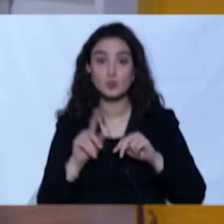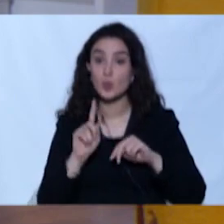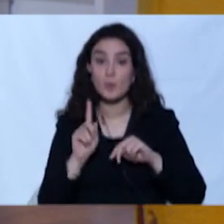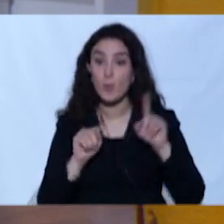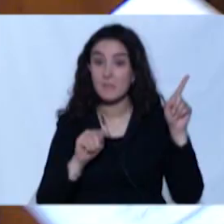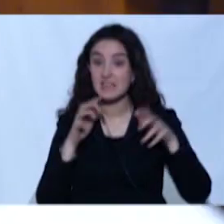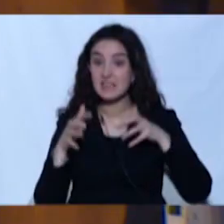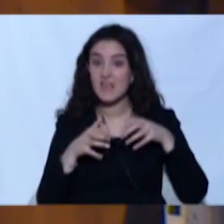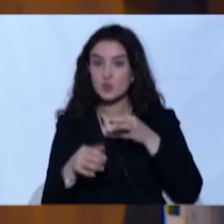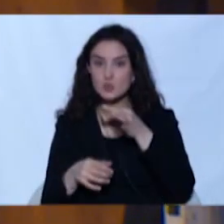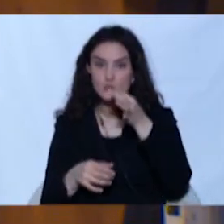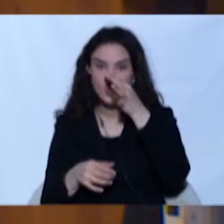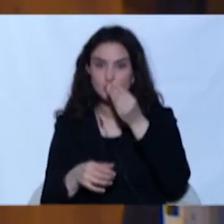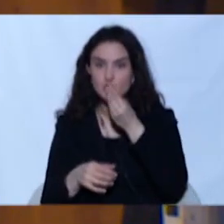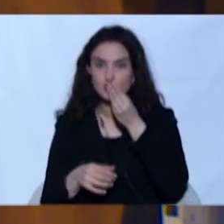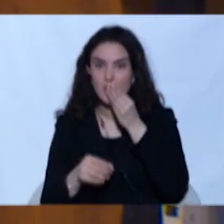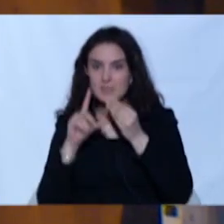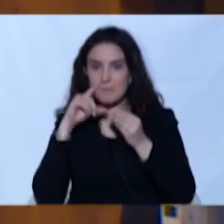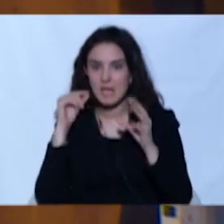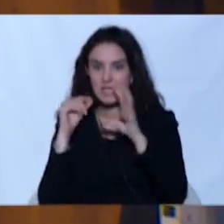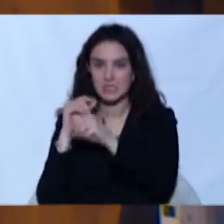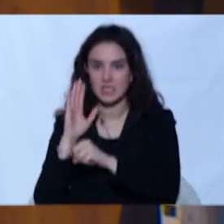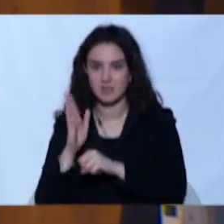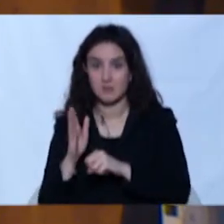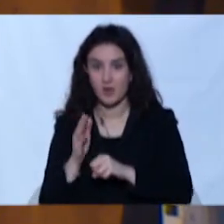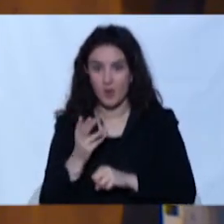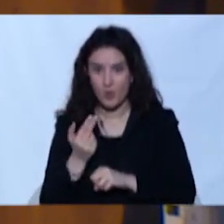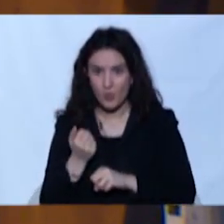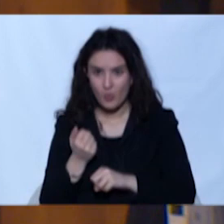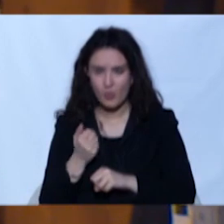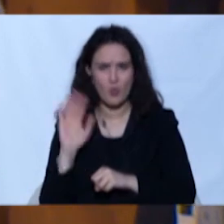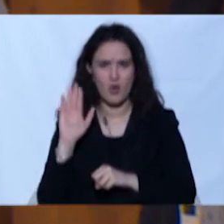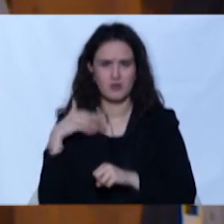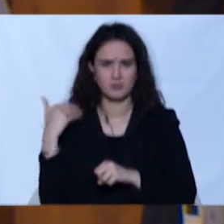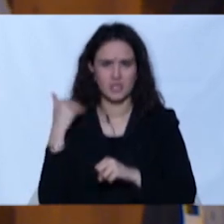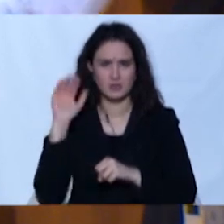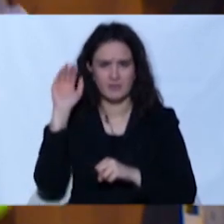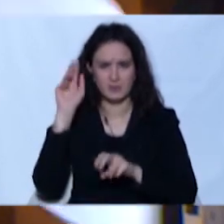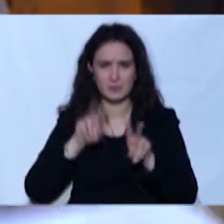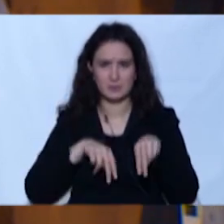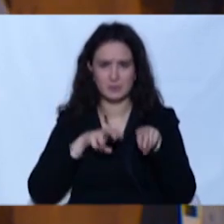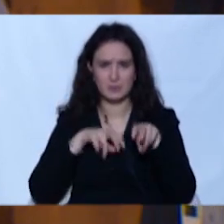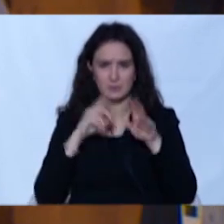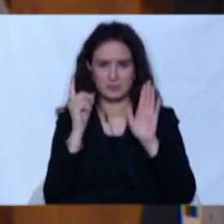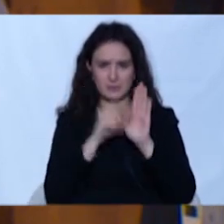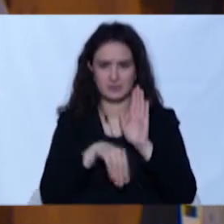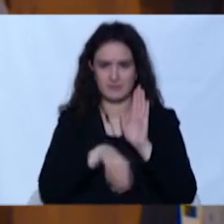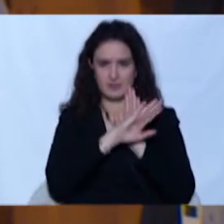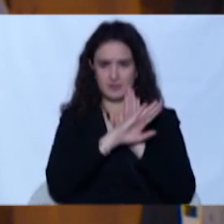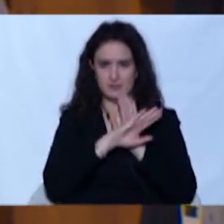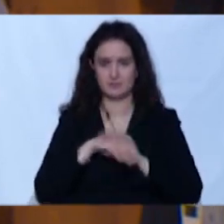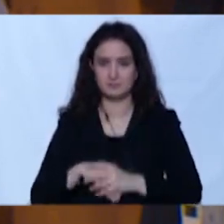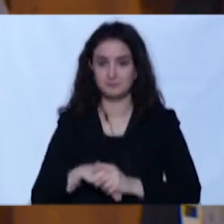fox. Oh, he likes to eat fox. Goodbye, little mouse. He